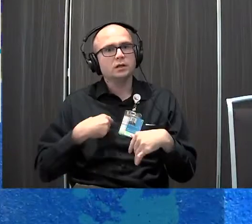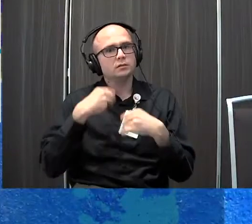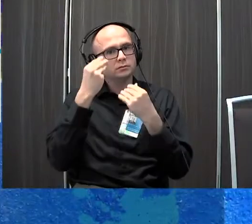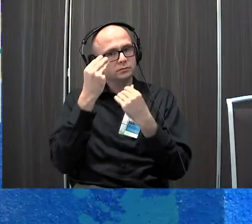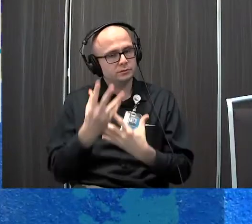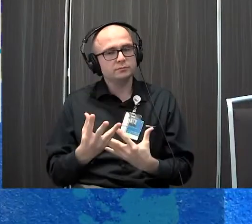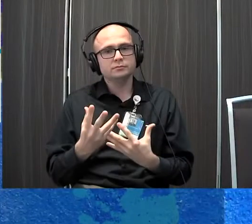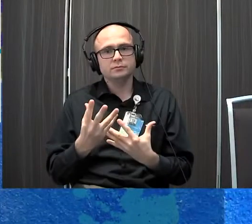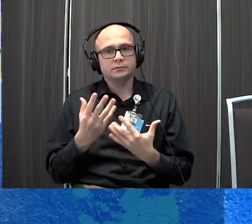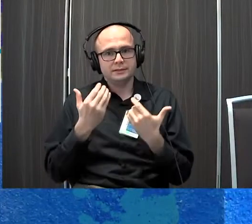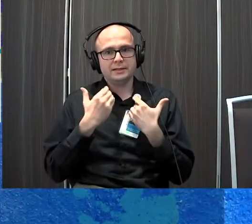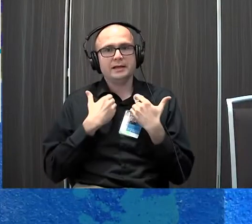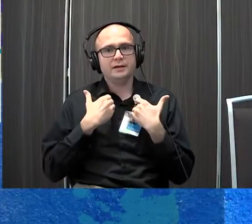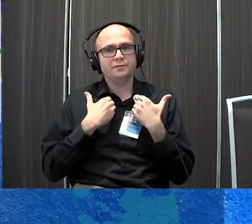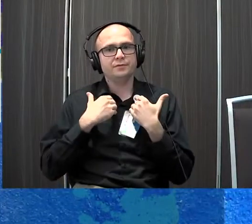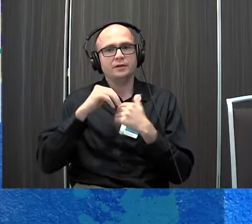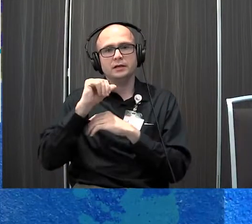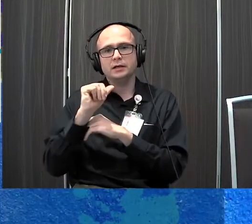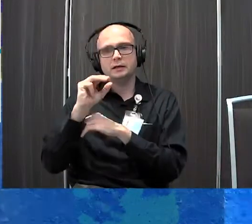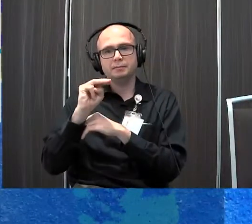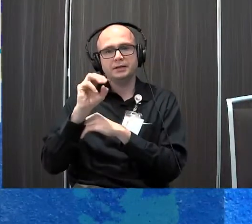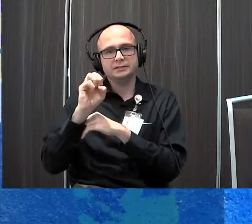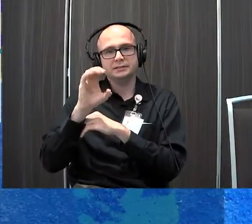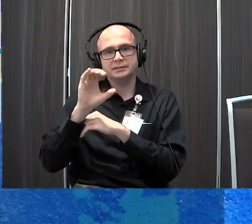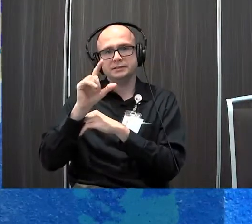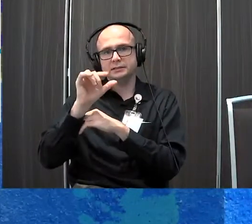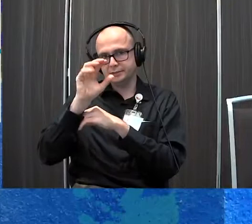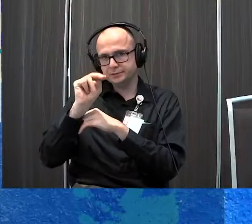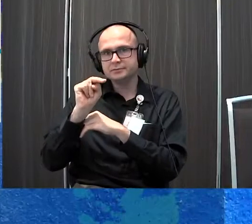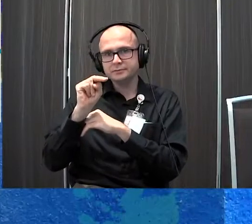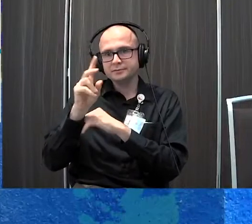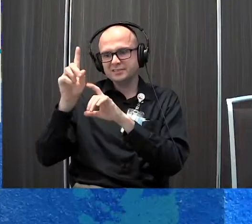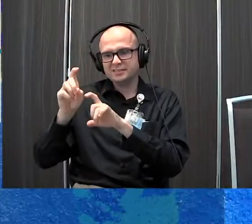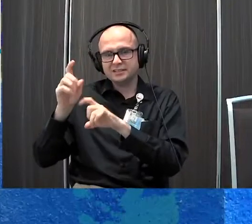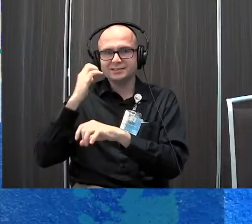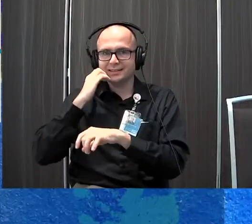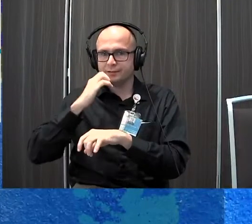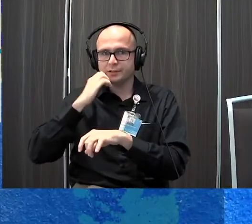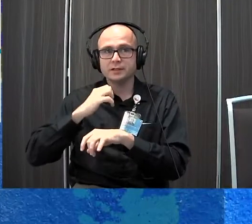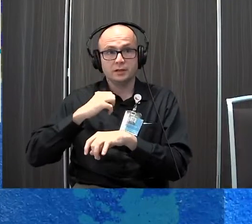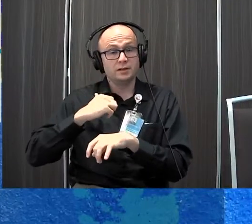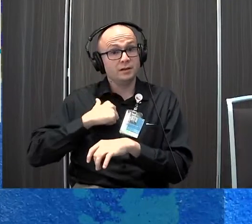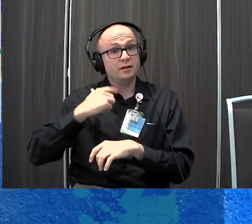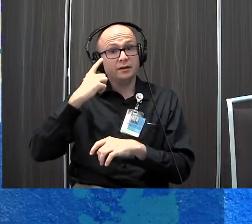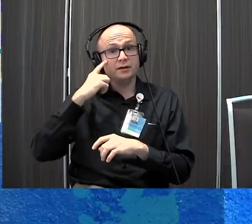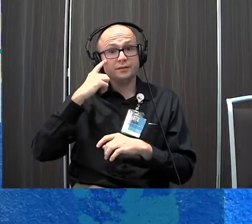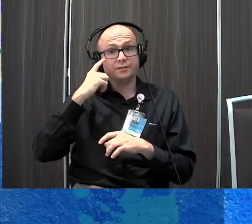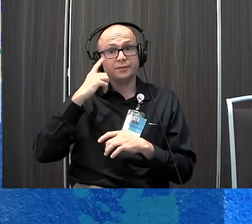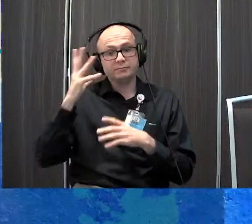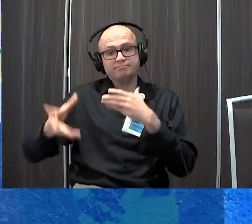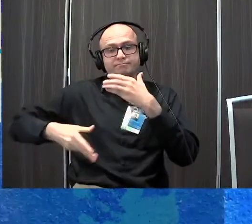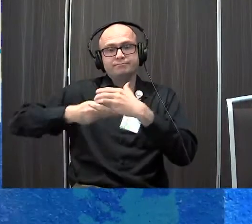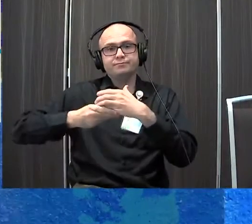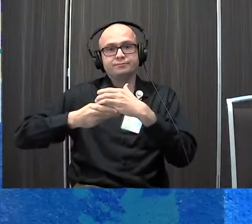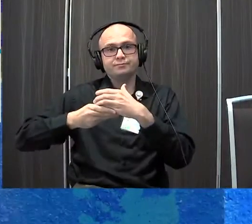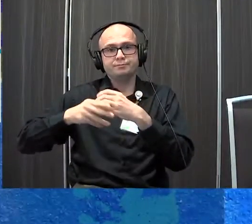shout out that we do have amoxicillin allergy testing available every day at our institution. And I do think this should be part of our patients who have